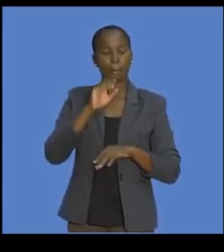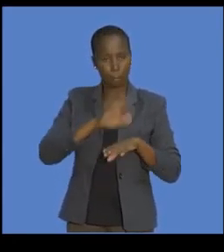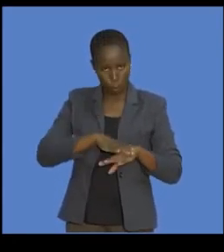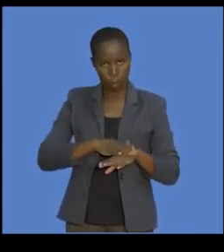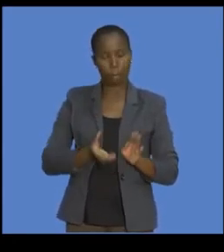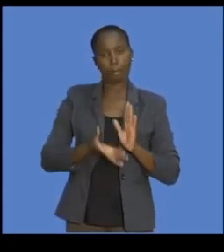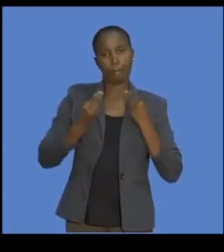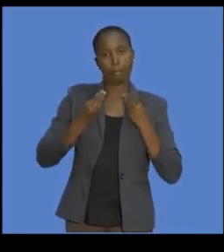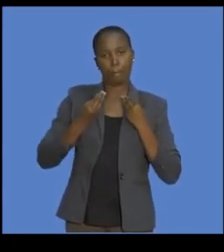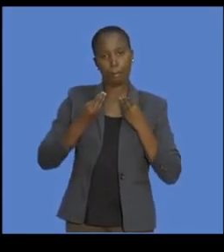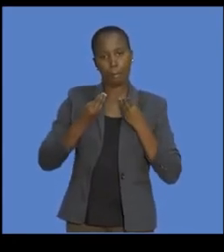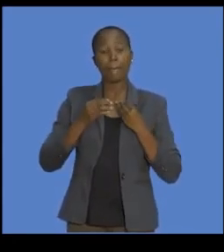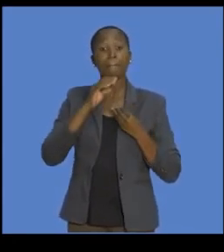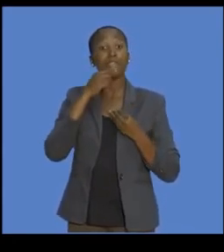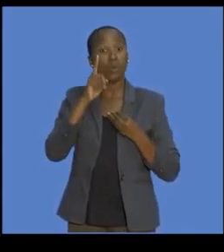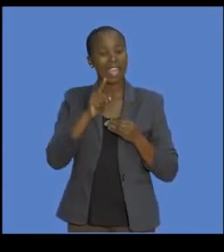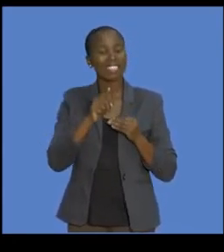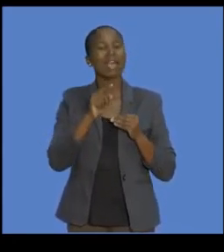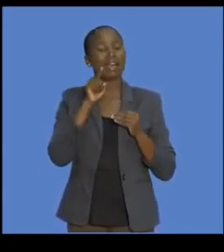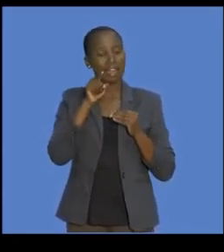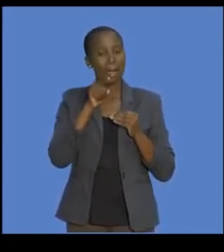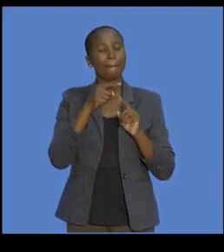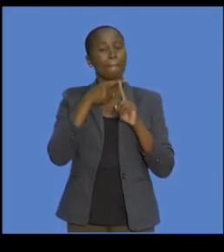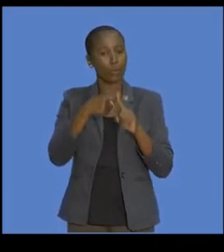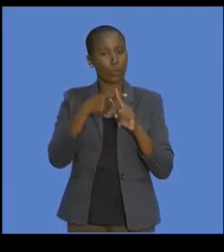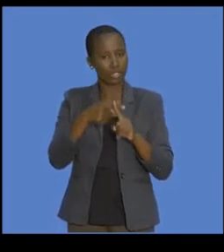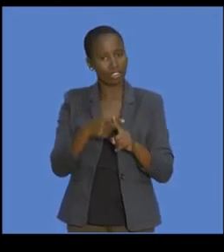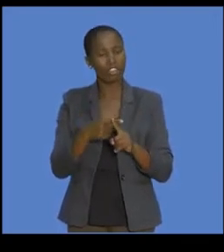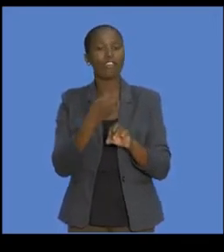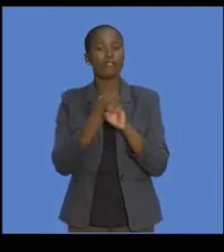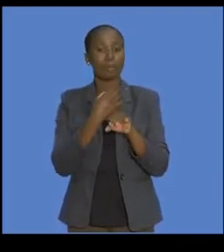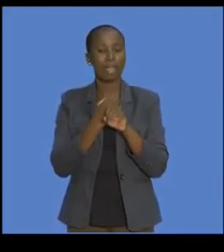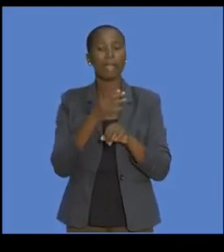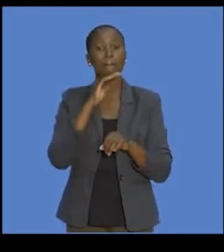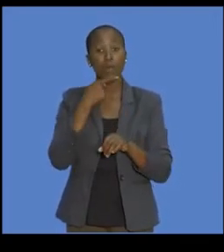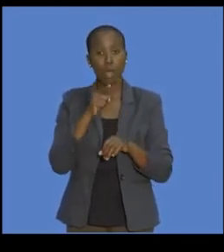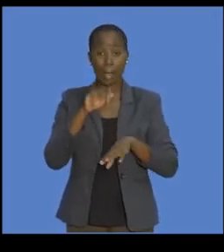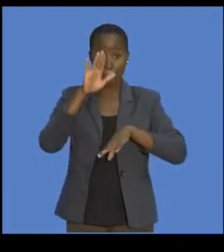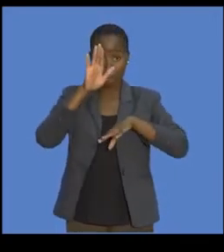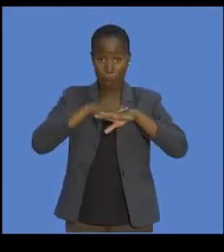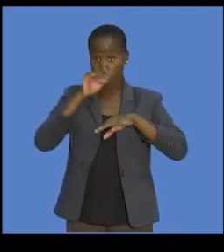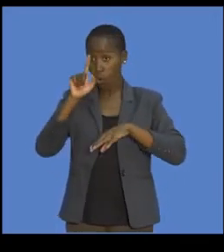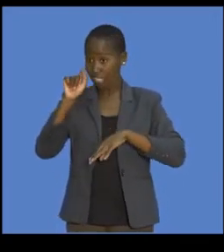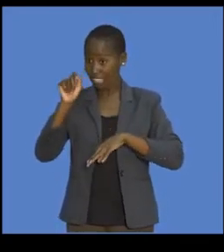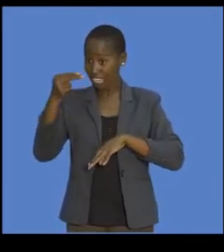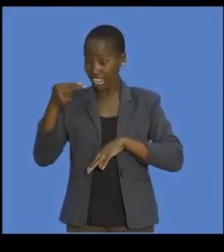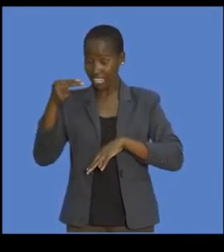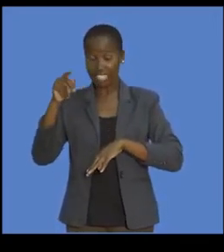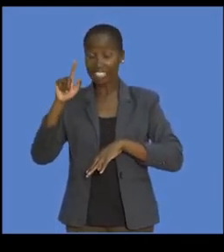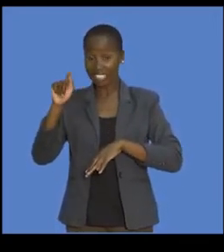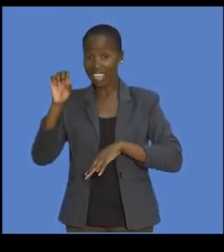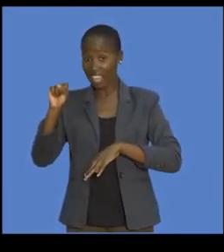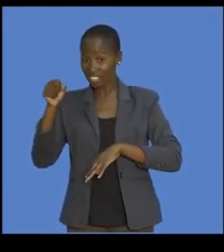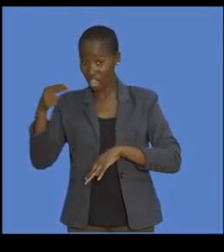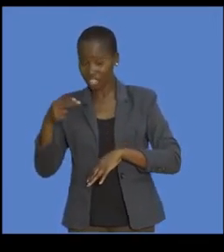the positive feedback now. So we're seeing more TSH, more thyroxine, eventually resulting in the